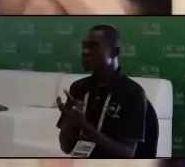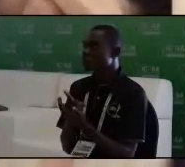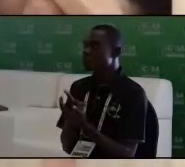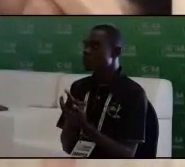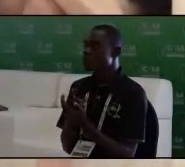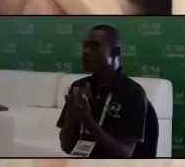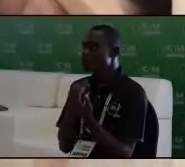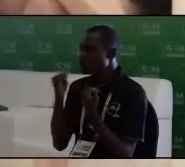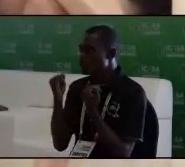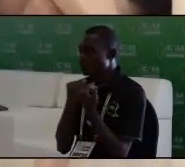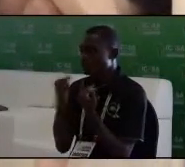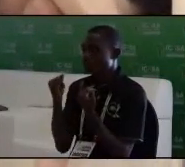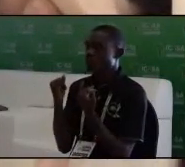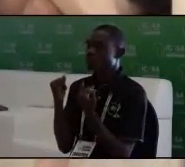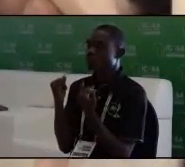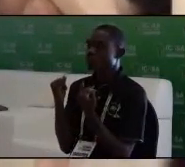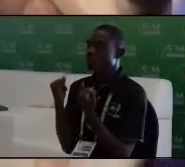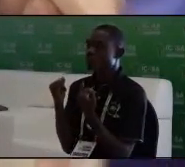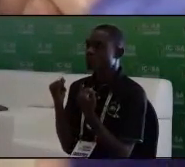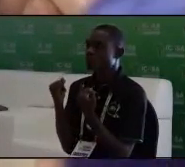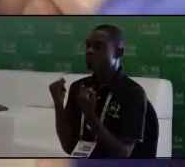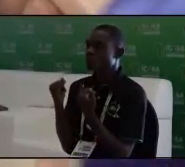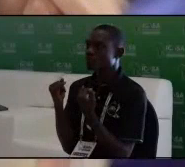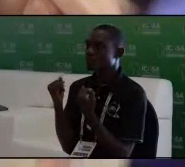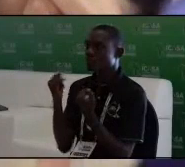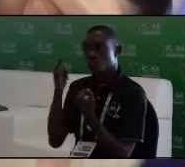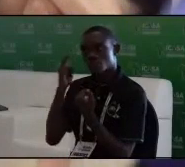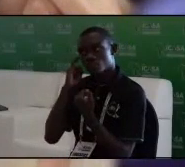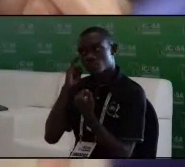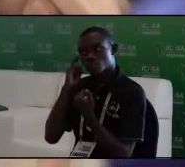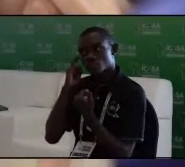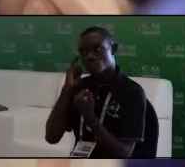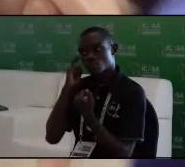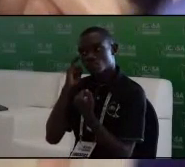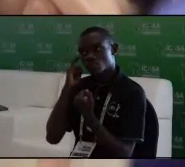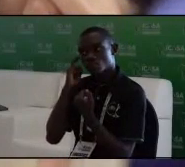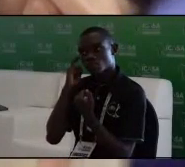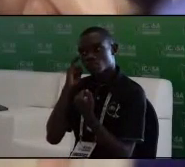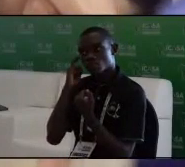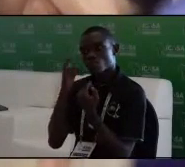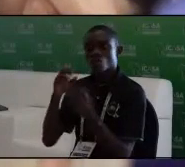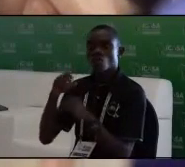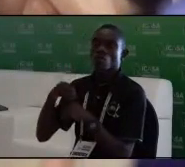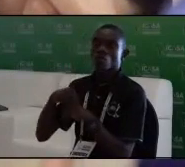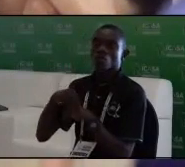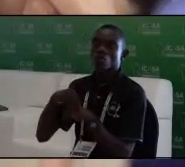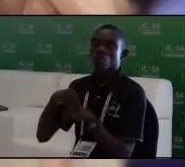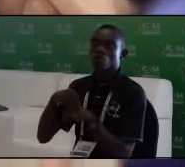STAR, or the introduction of blood-based products. As you know, STAR was sort of the largest project